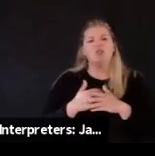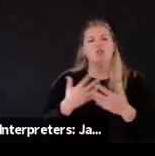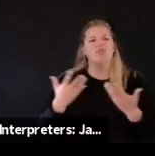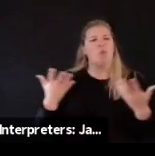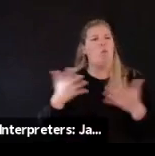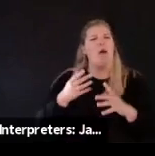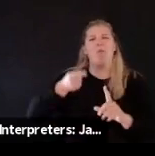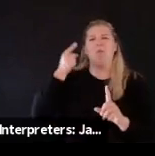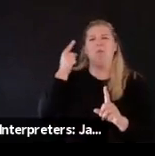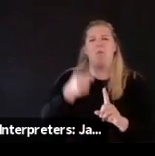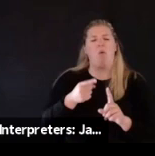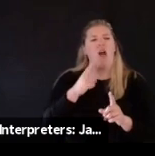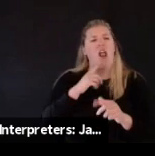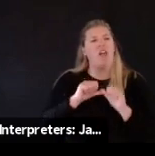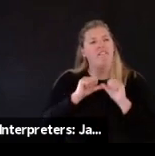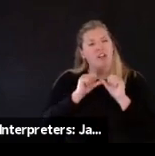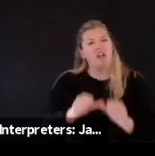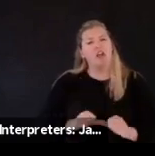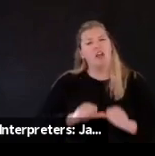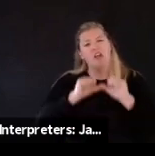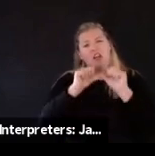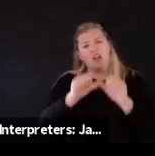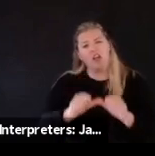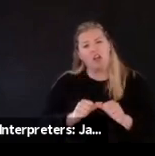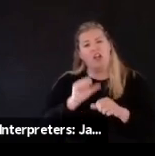in going the extra